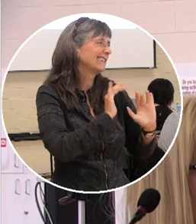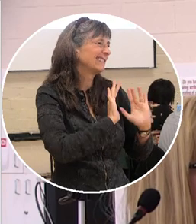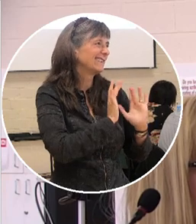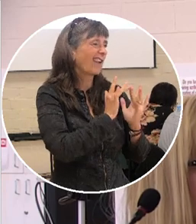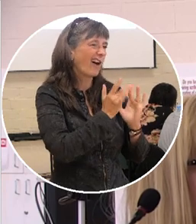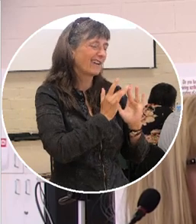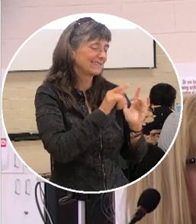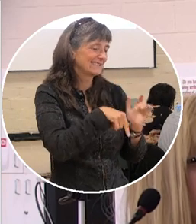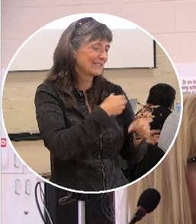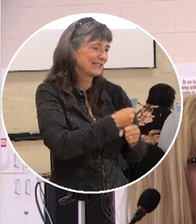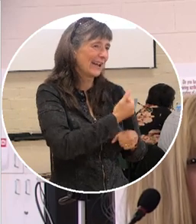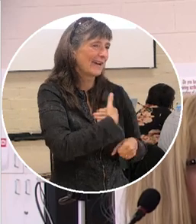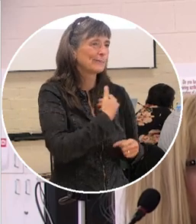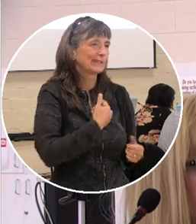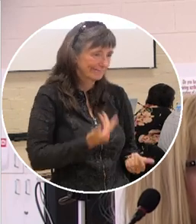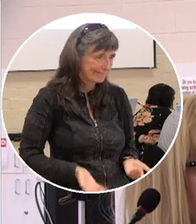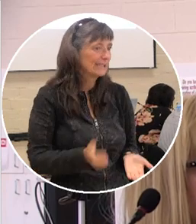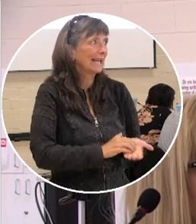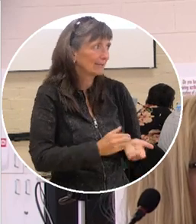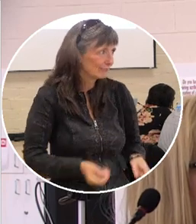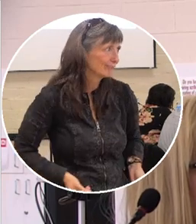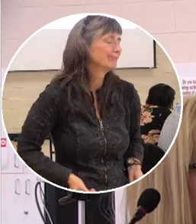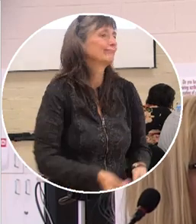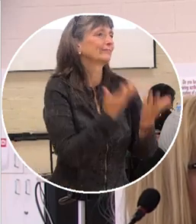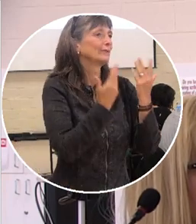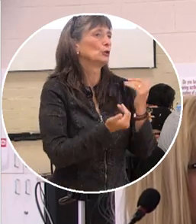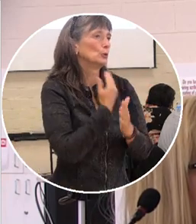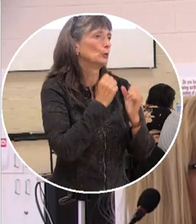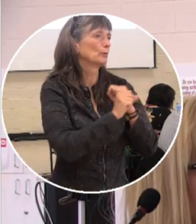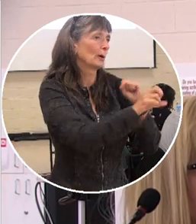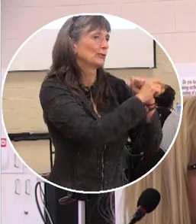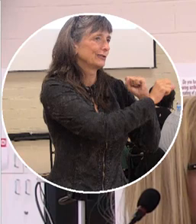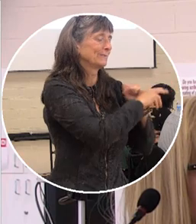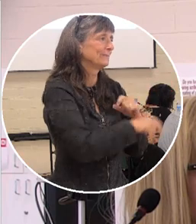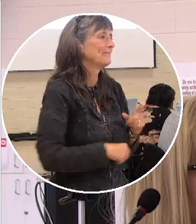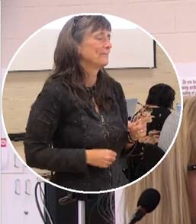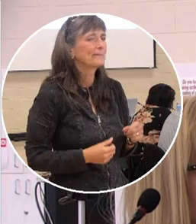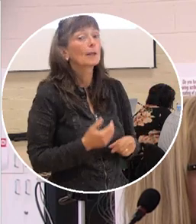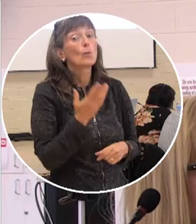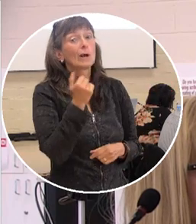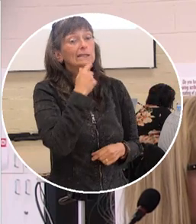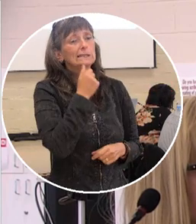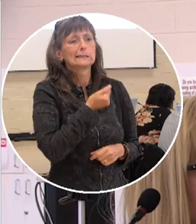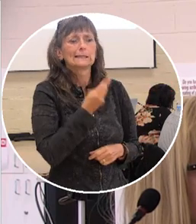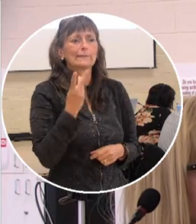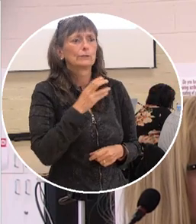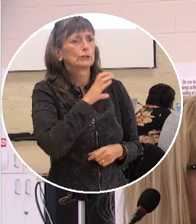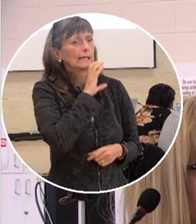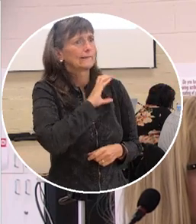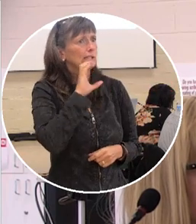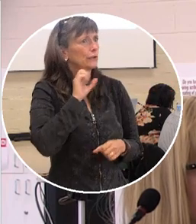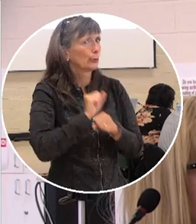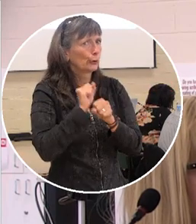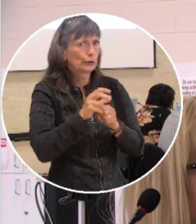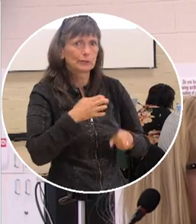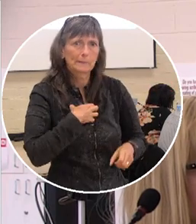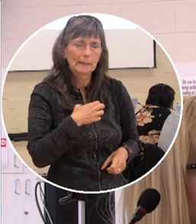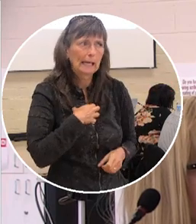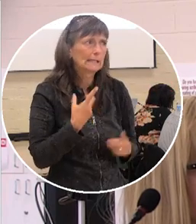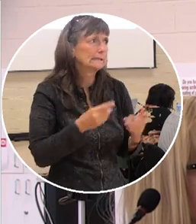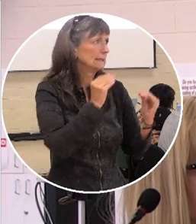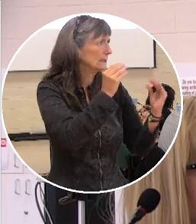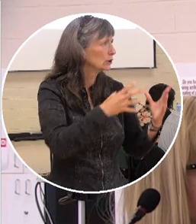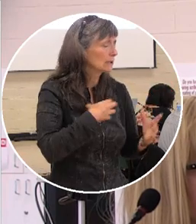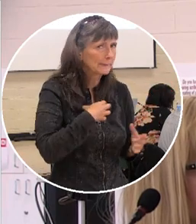year as opposed to well, we had a lot of complaints from cafeteria workers and